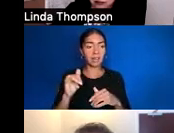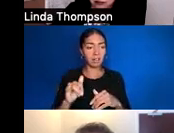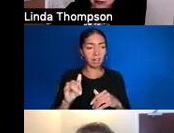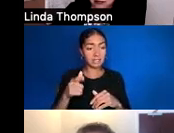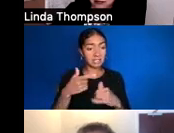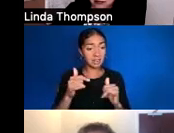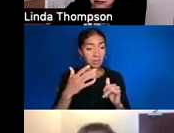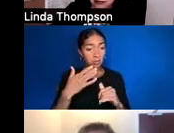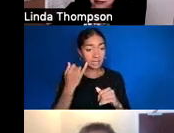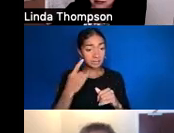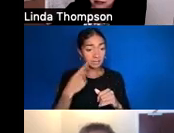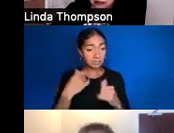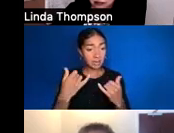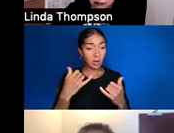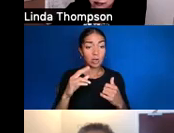I should tone it down a little bit?